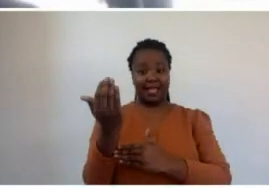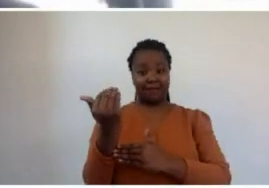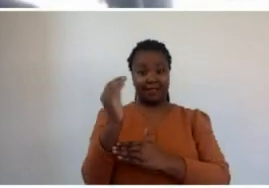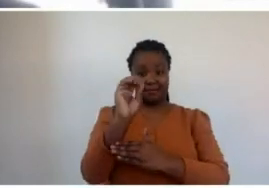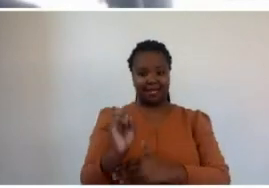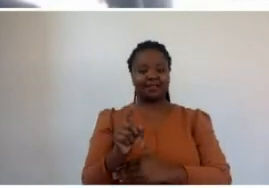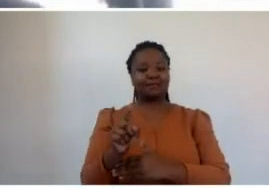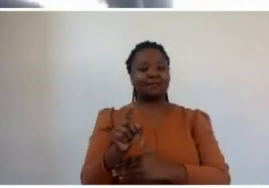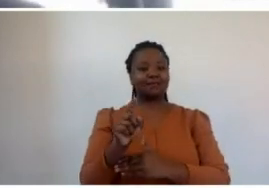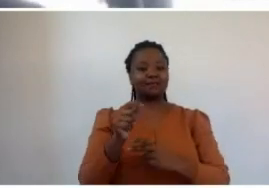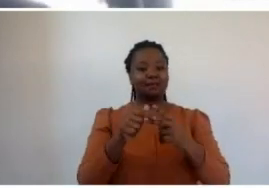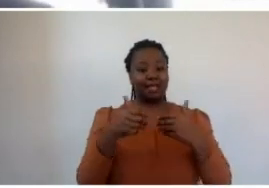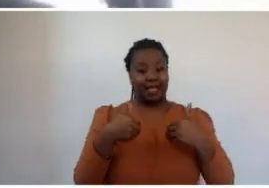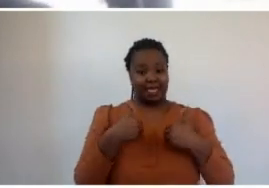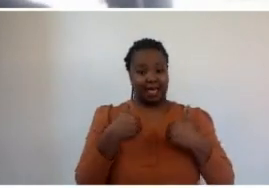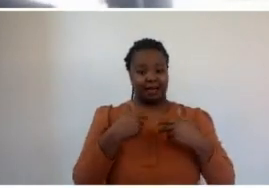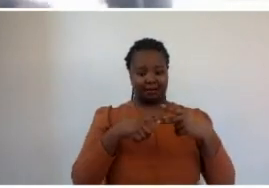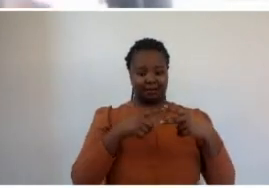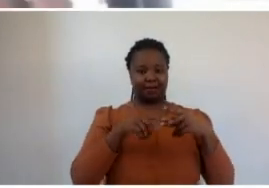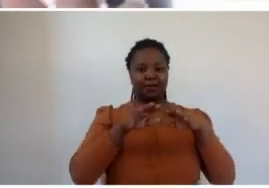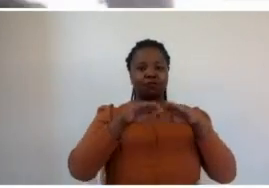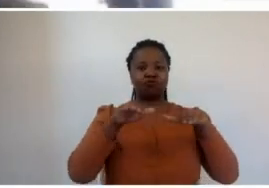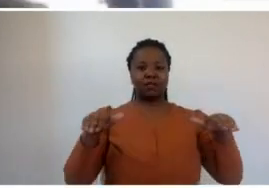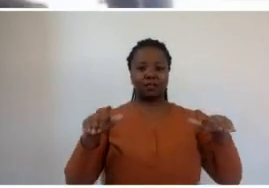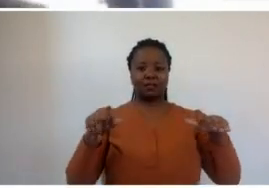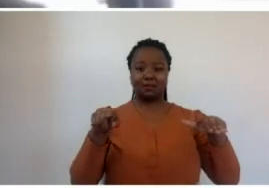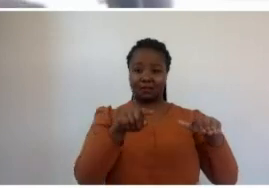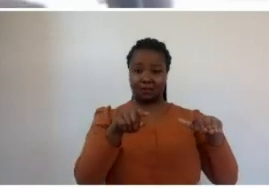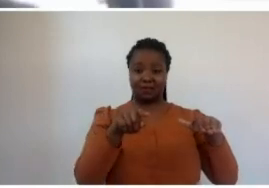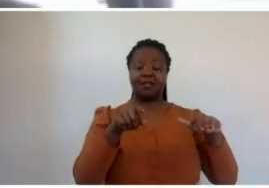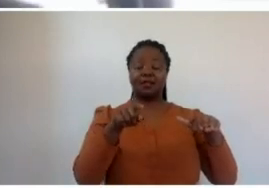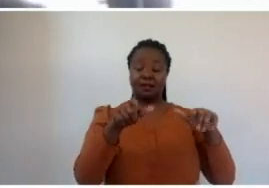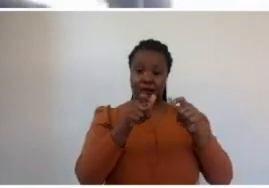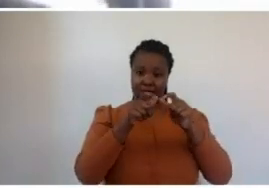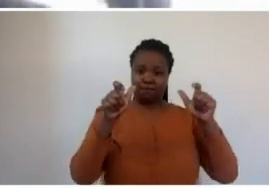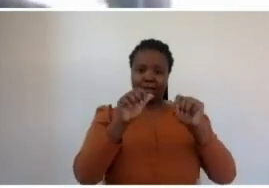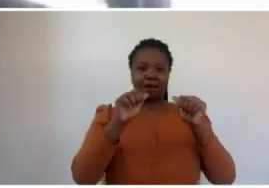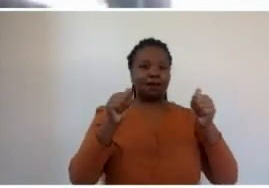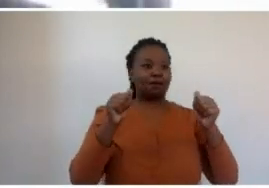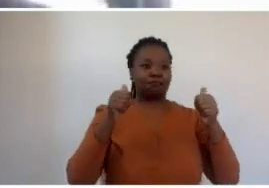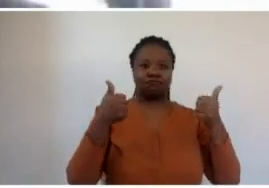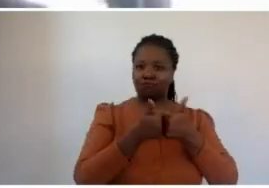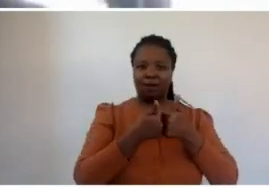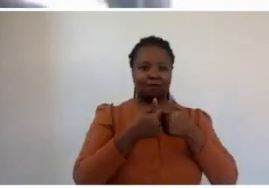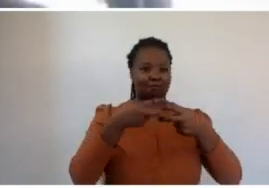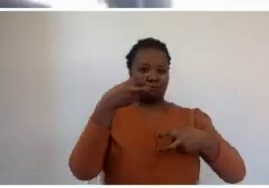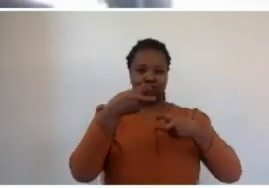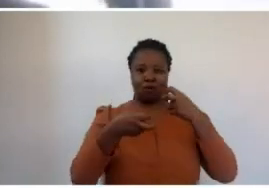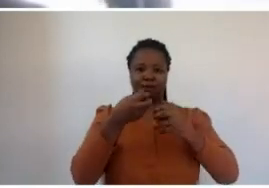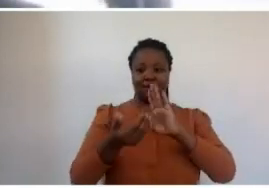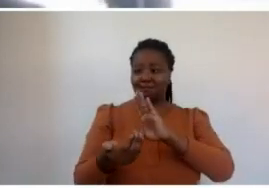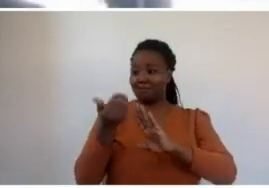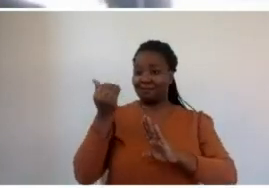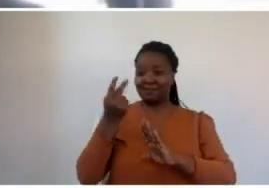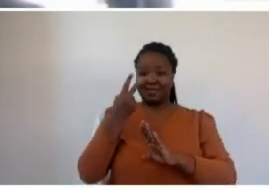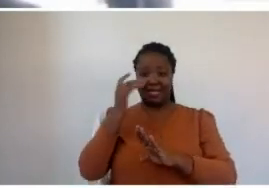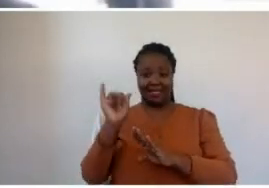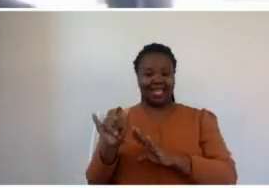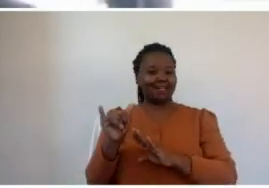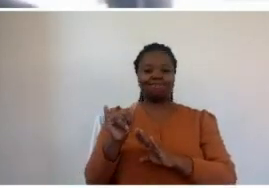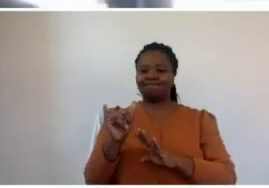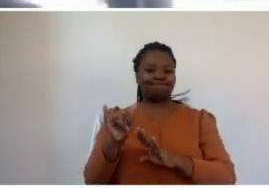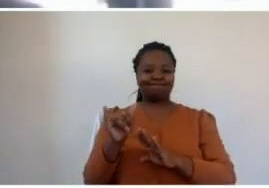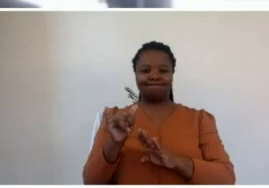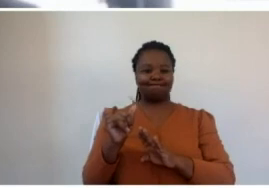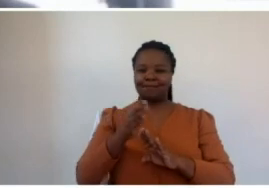youths. So that's the dimension of the problem. We've never seen anything like it globally. But that brings me back to the